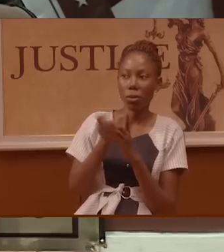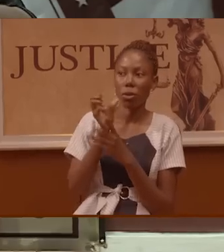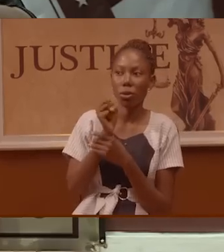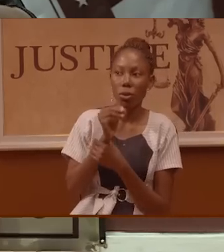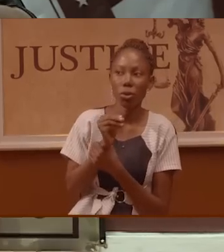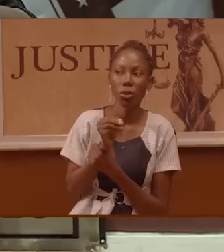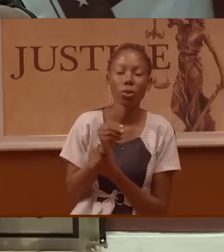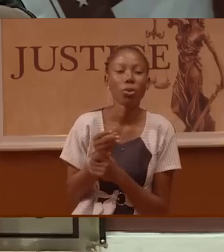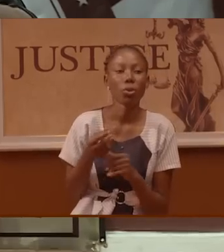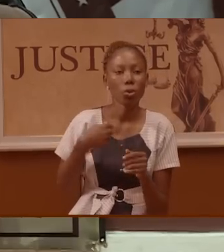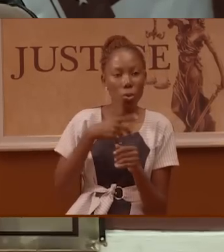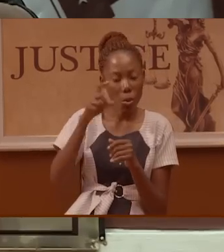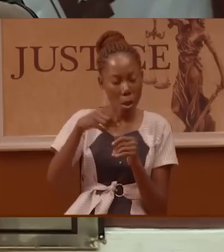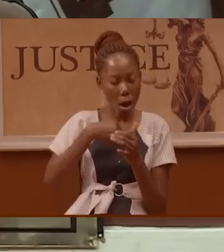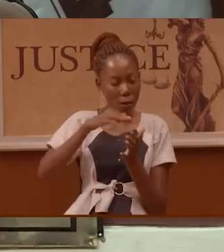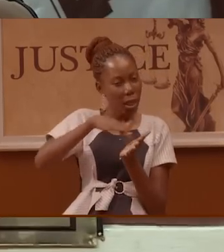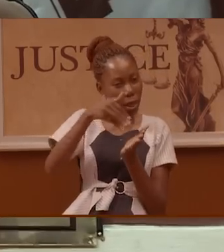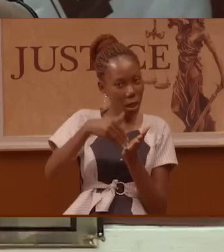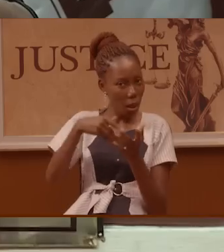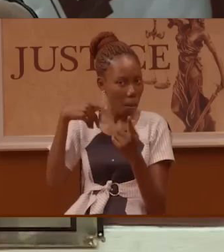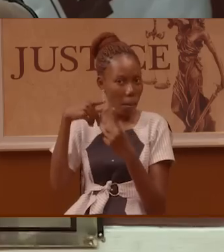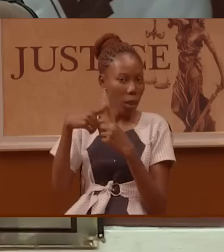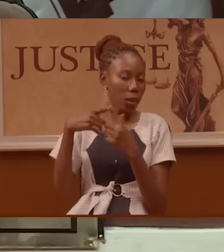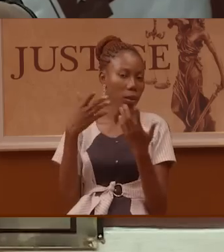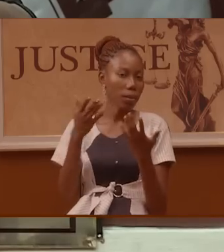there must be that center point.